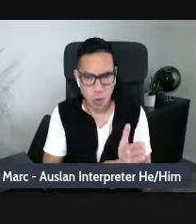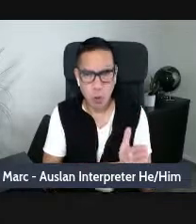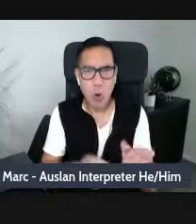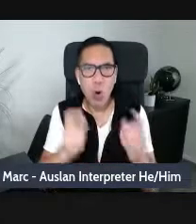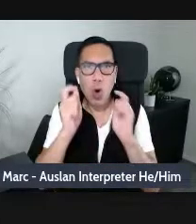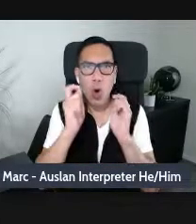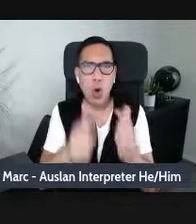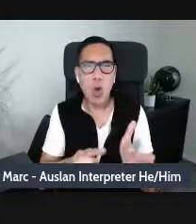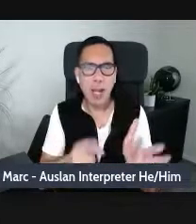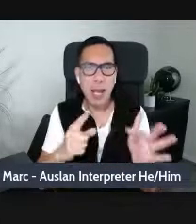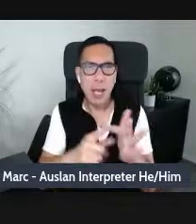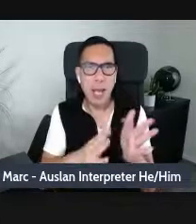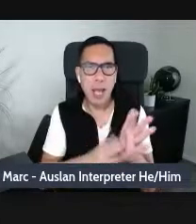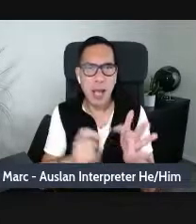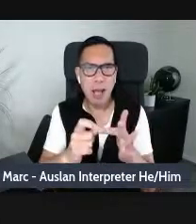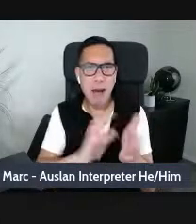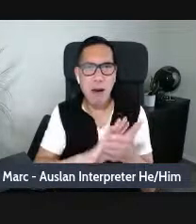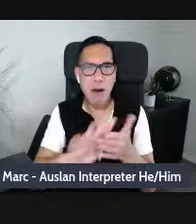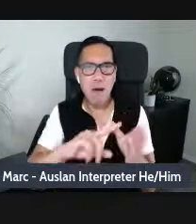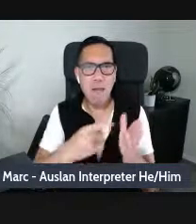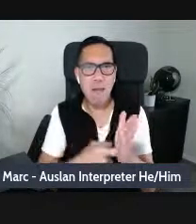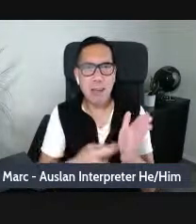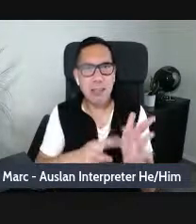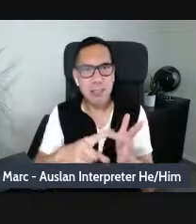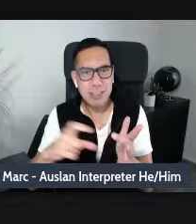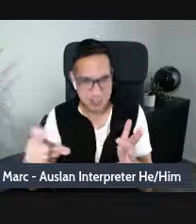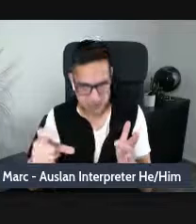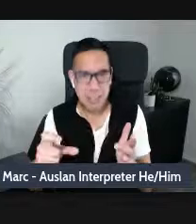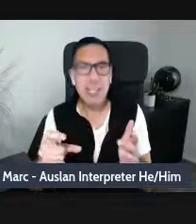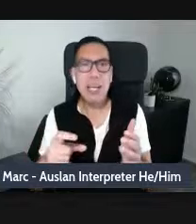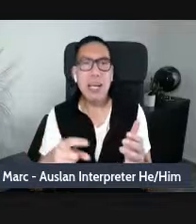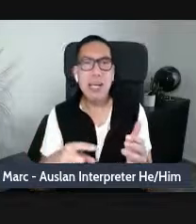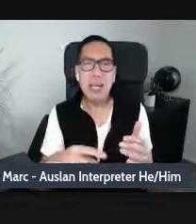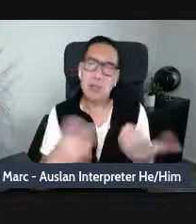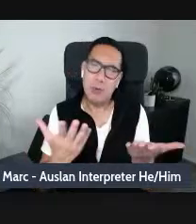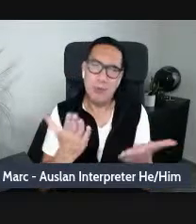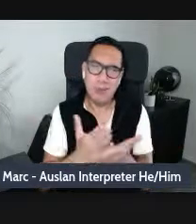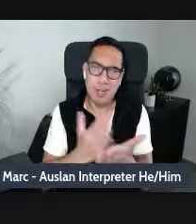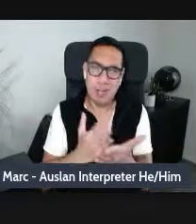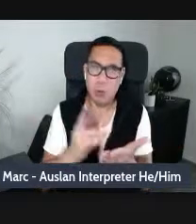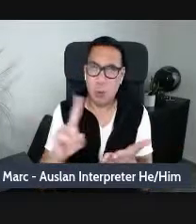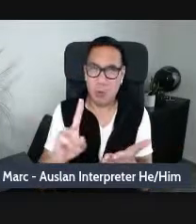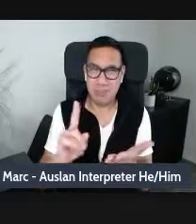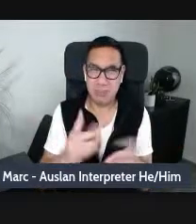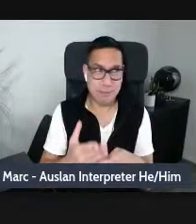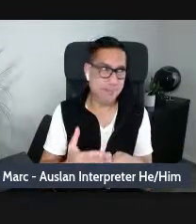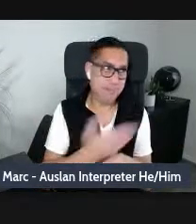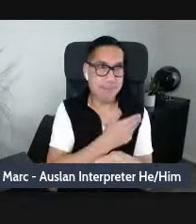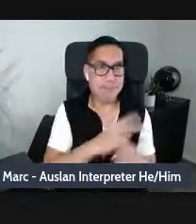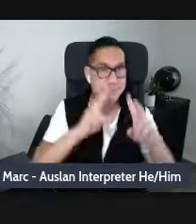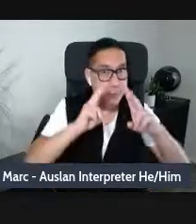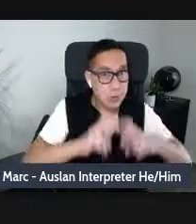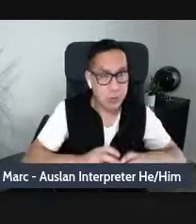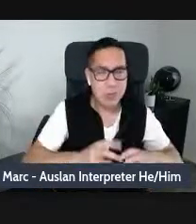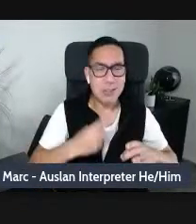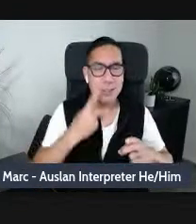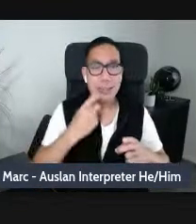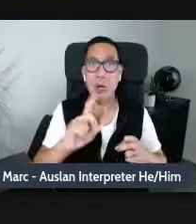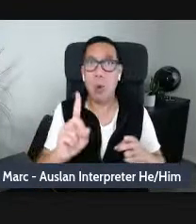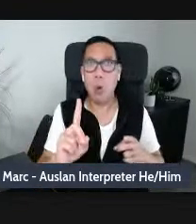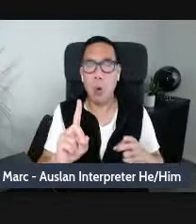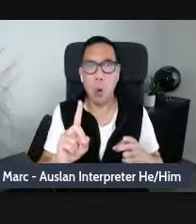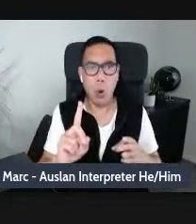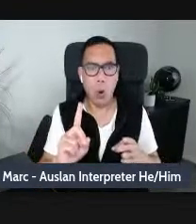And so imaging studies have shown that this occurs due to a reduction in